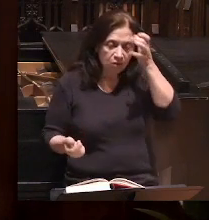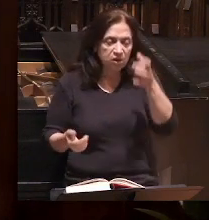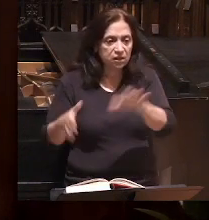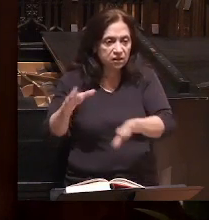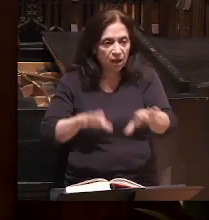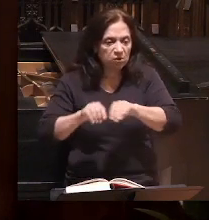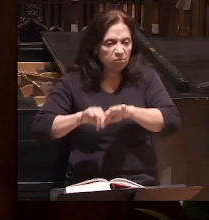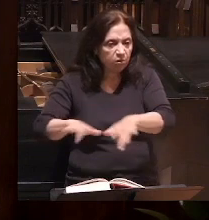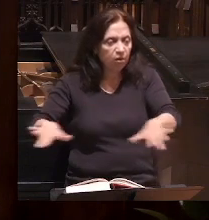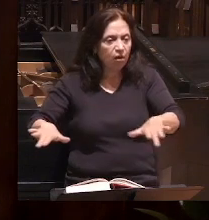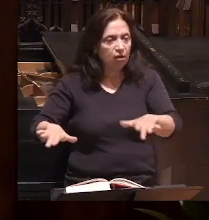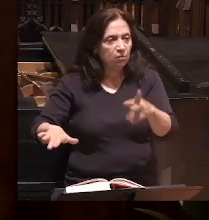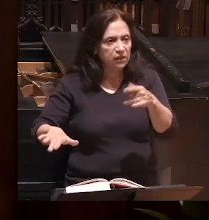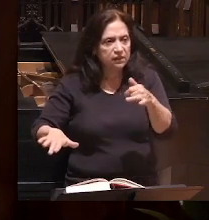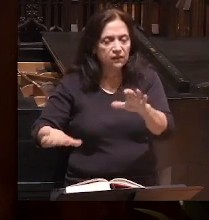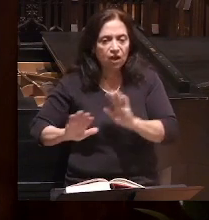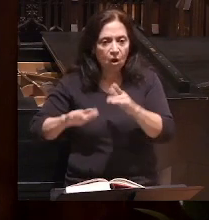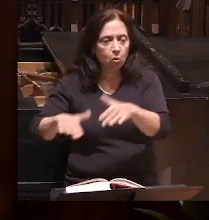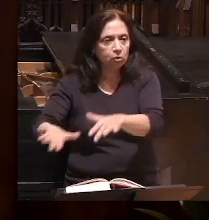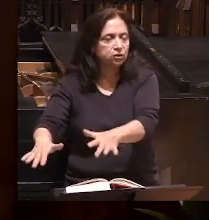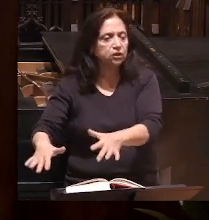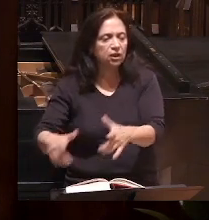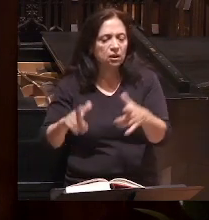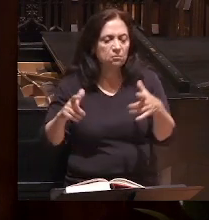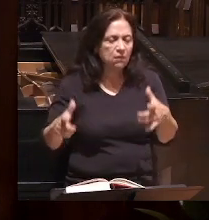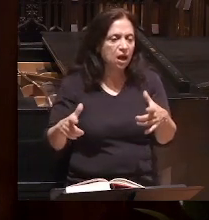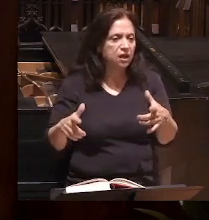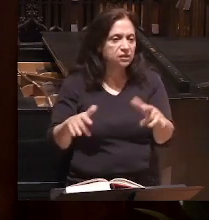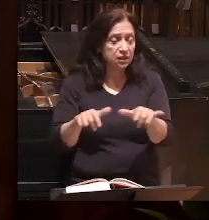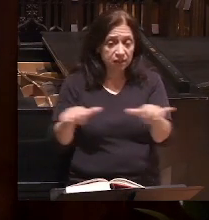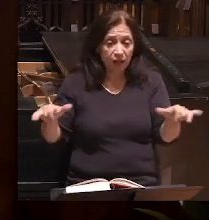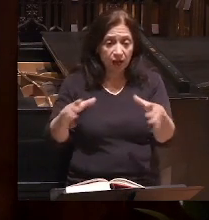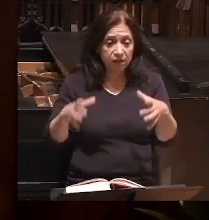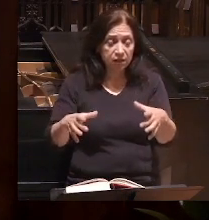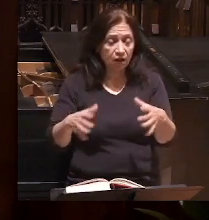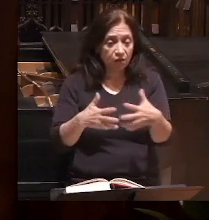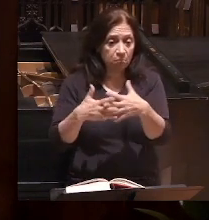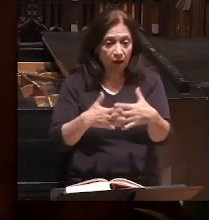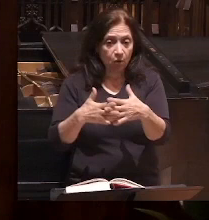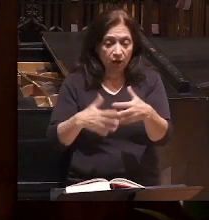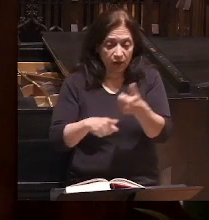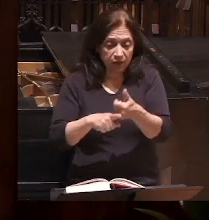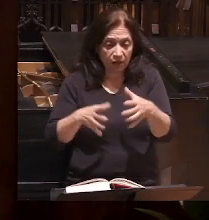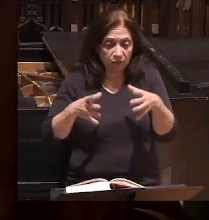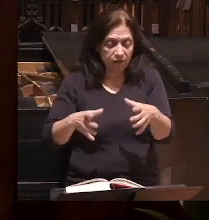the Pacific Ocean, a mass that is the literal size of the United States?